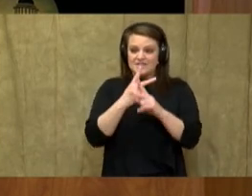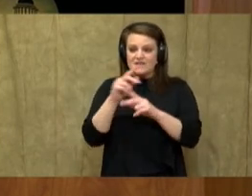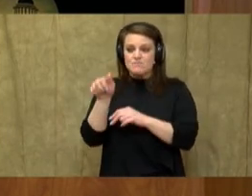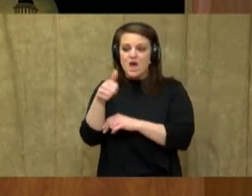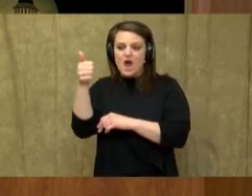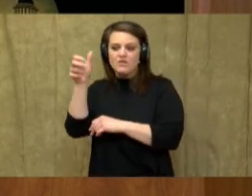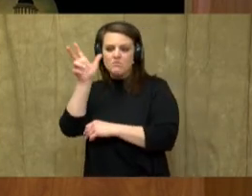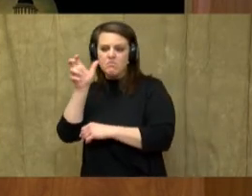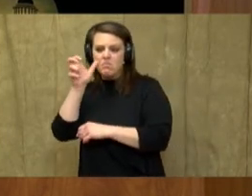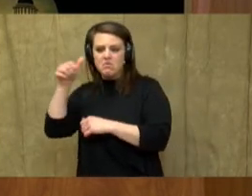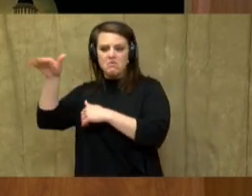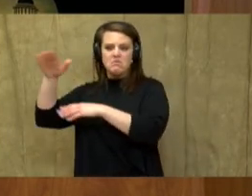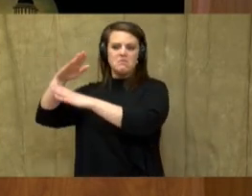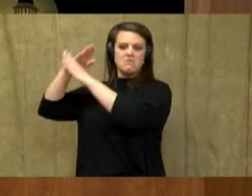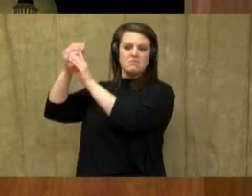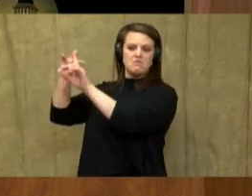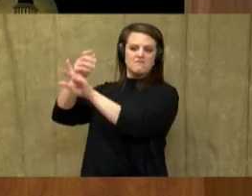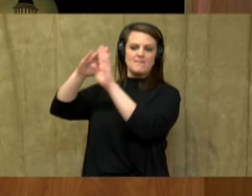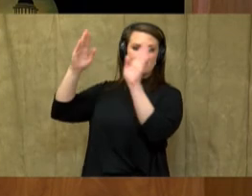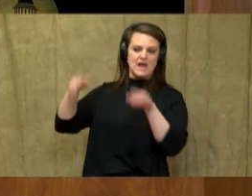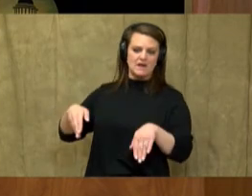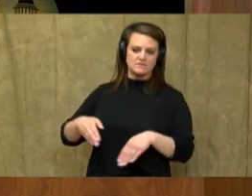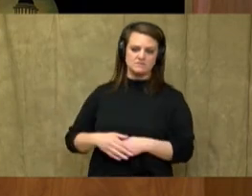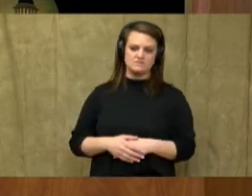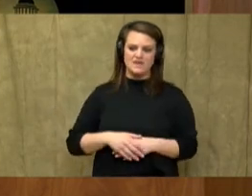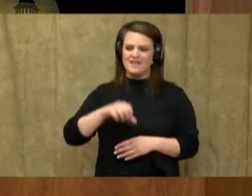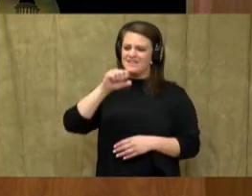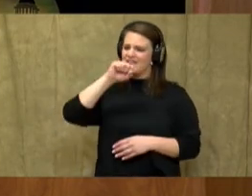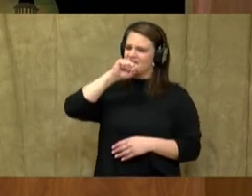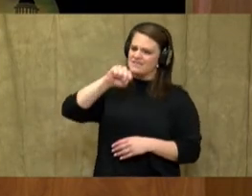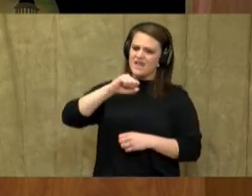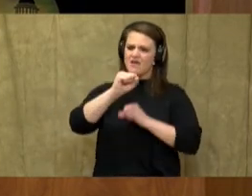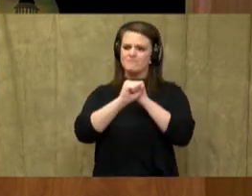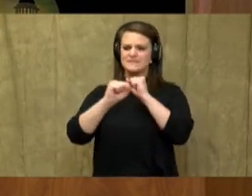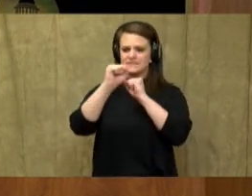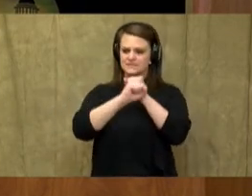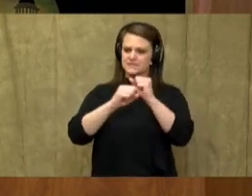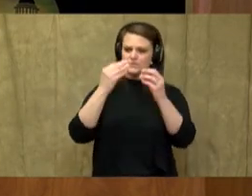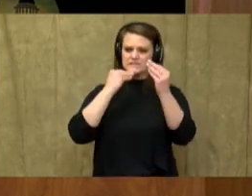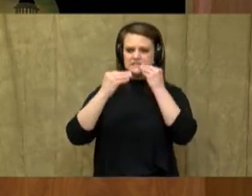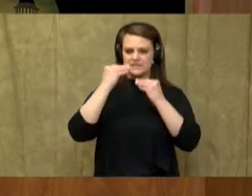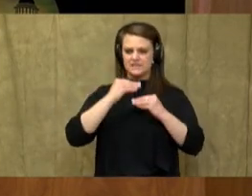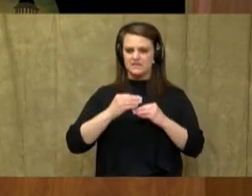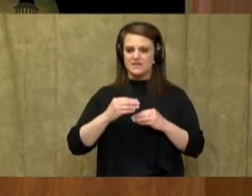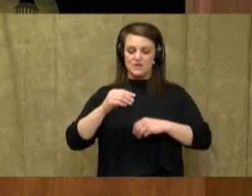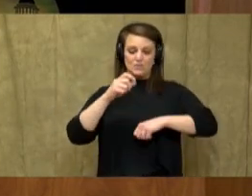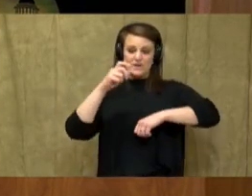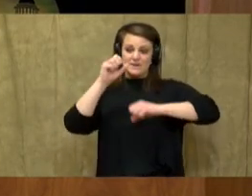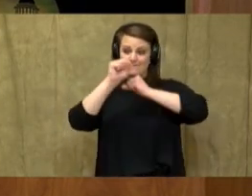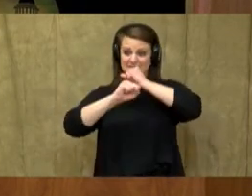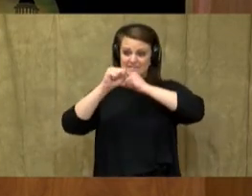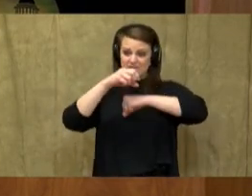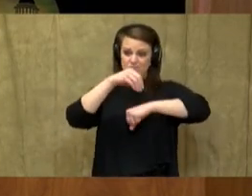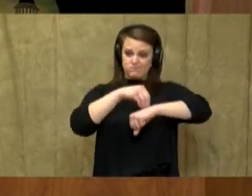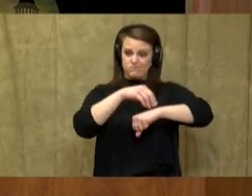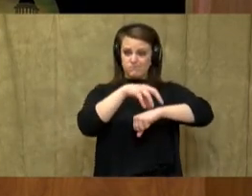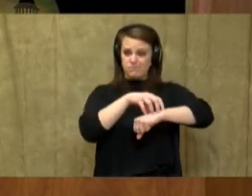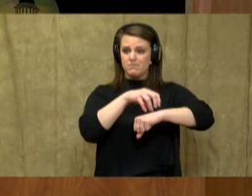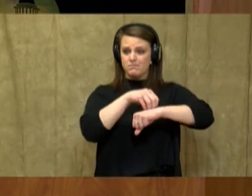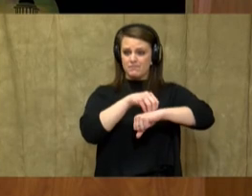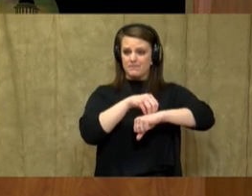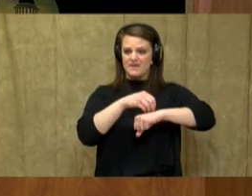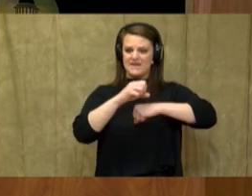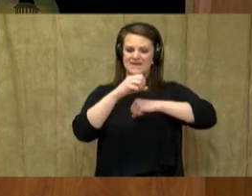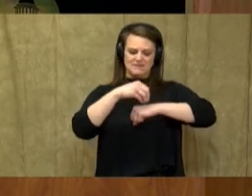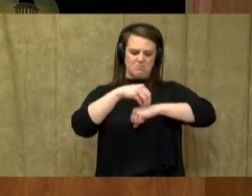house. Spiders love to eat mosquitoes. Mosquitoes cause itchy red bites and can spread